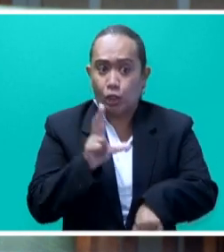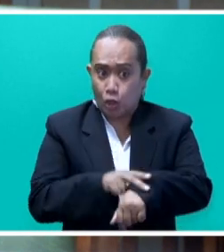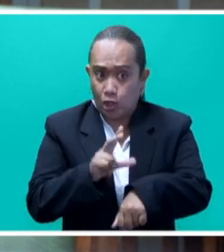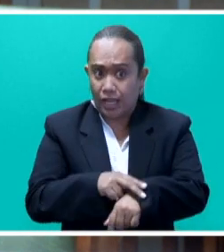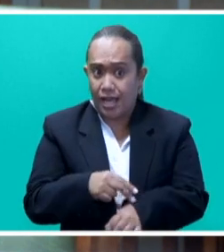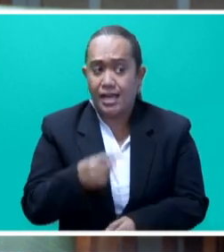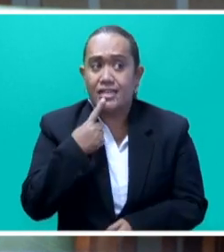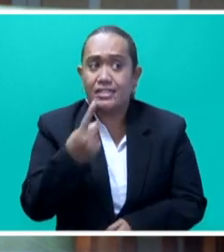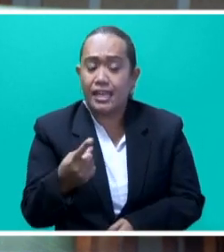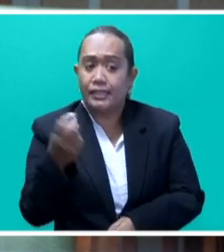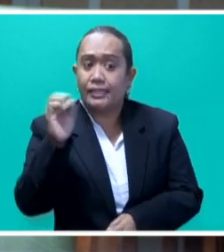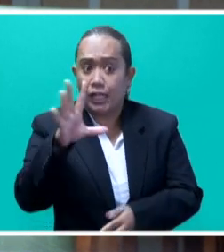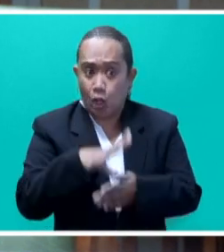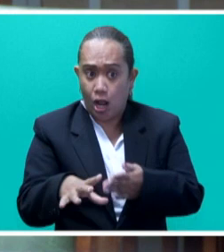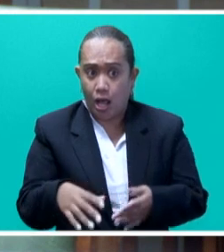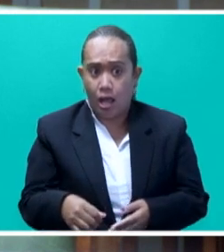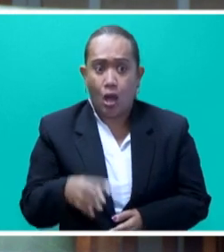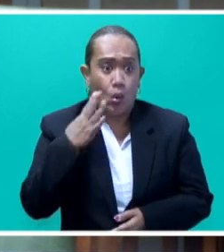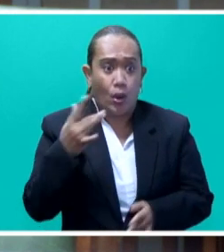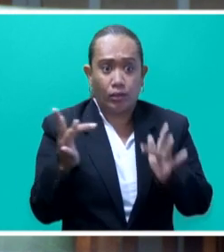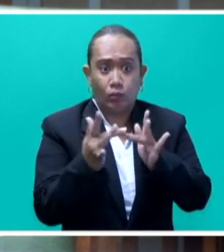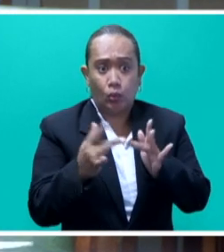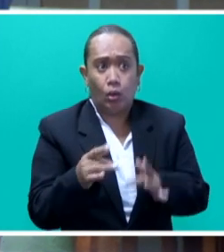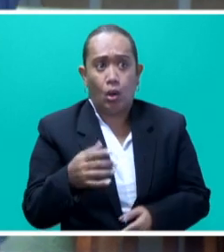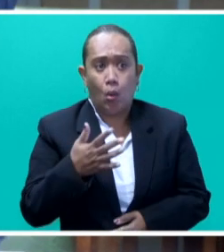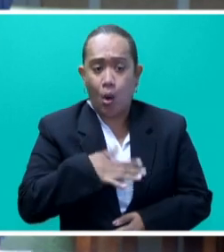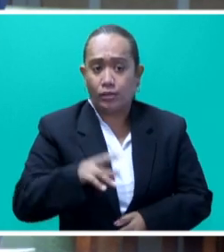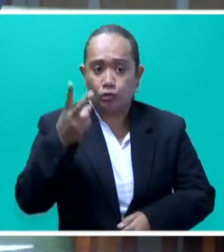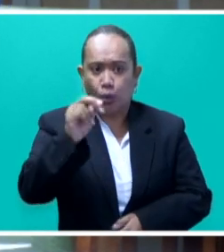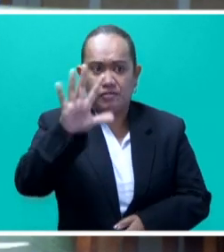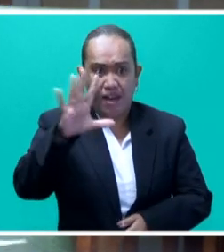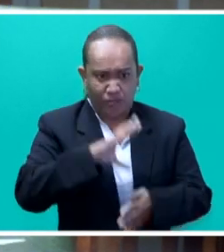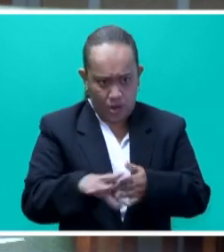a visit in Nosori, when he quoted $25.